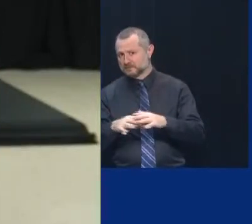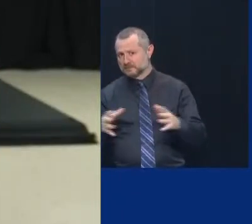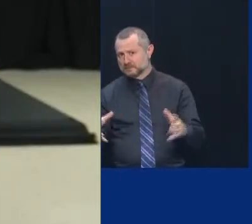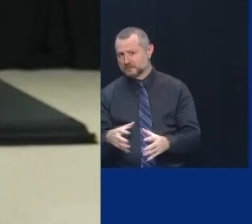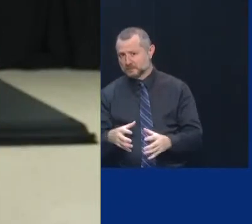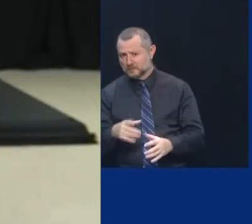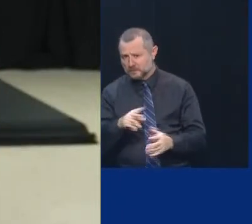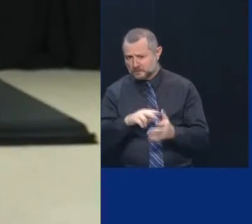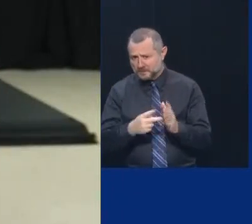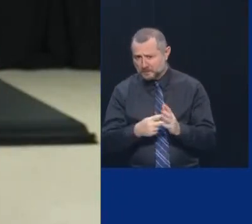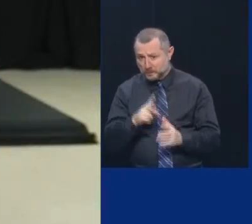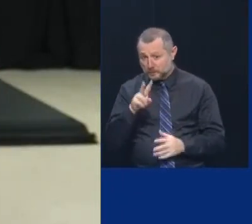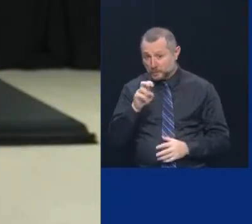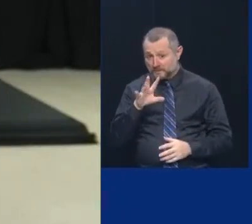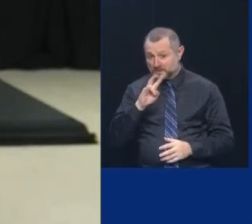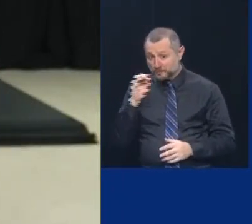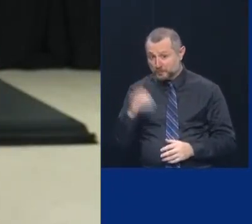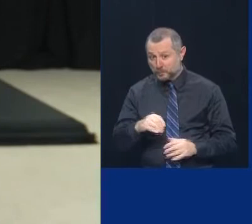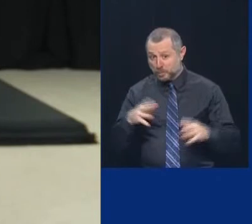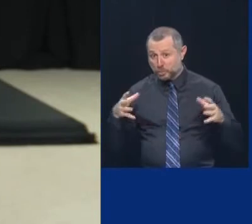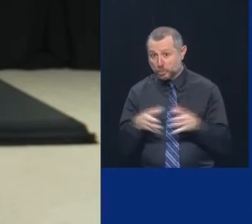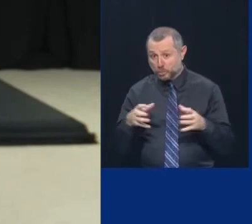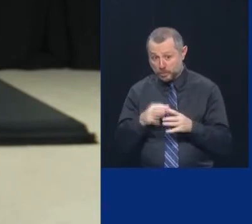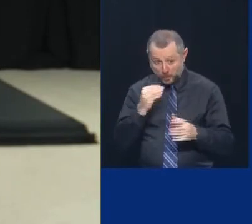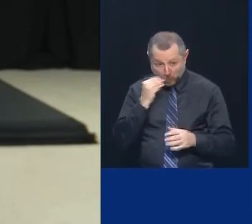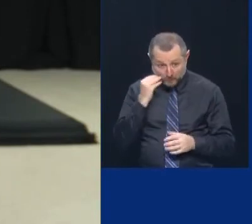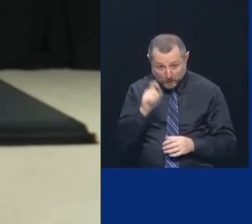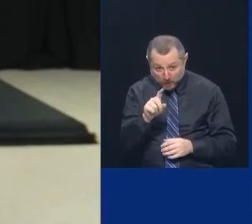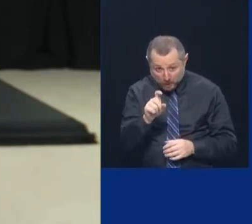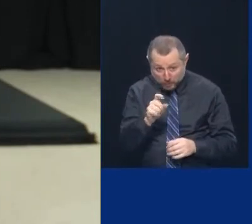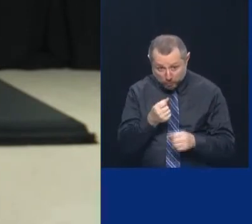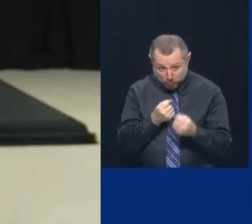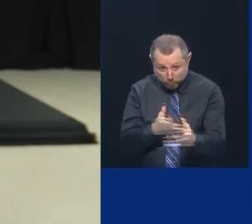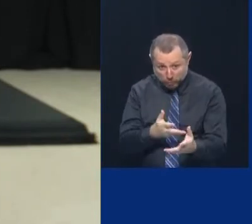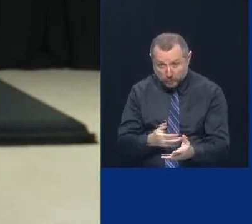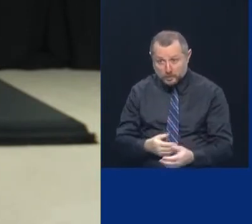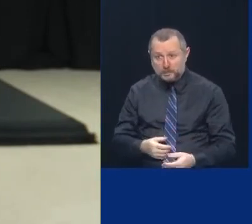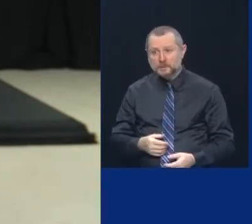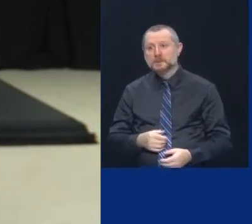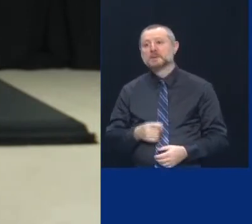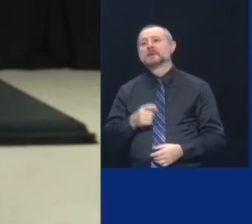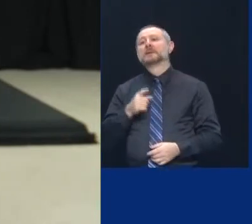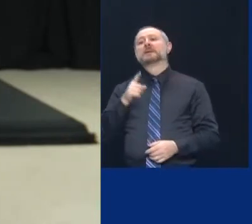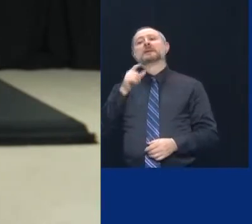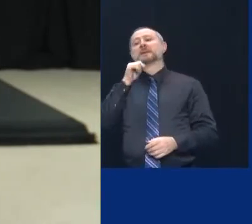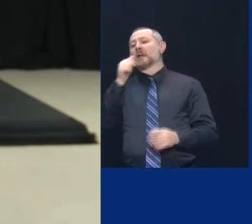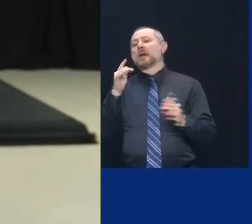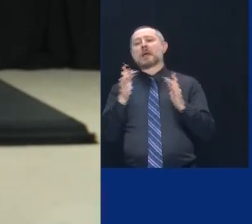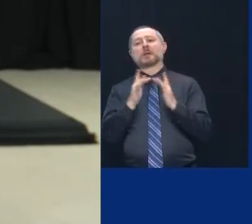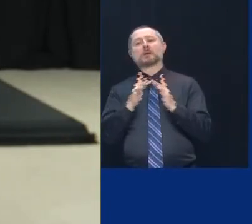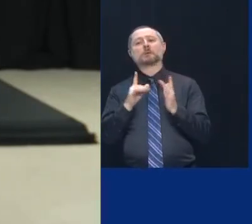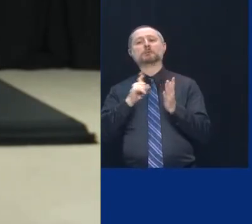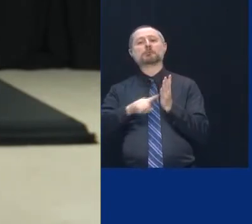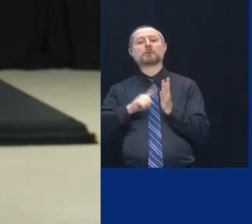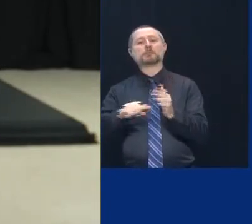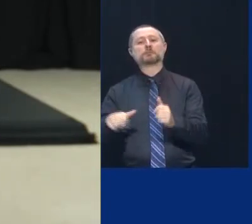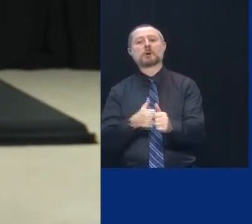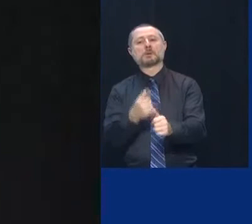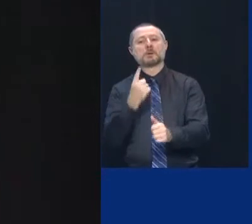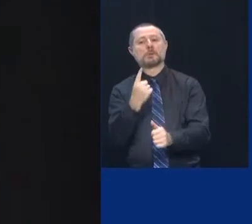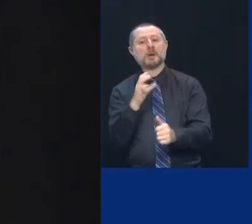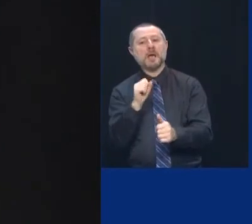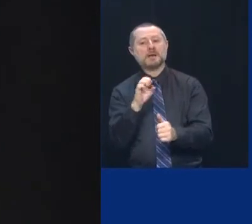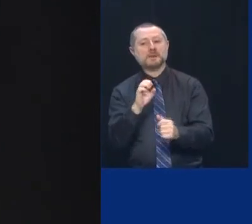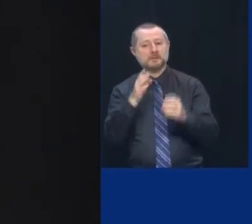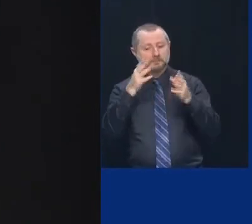small gatherings? I'm just telling you, the health commissioner said that he has not contact traced one case back to the gym, Yeah. hair salon, or barber. Well,